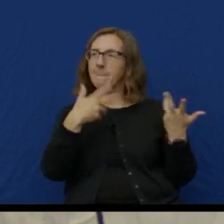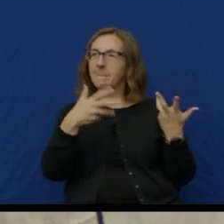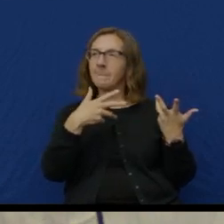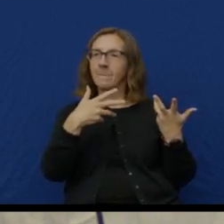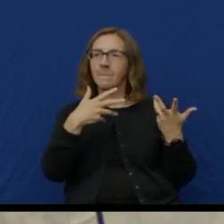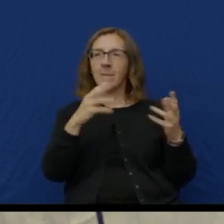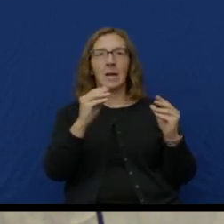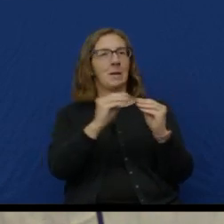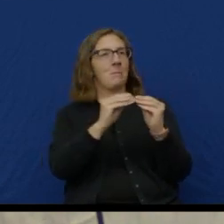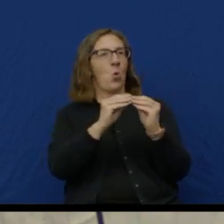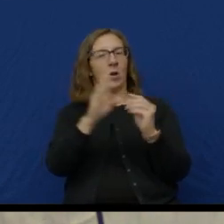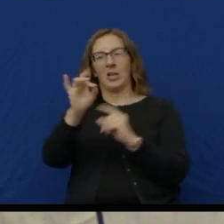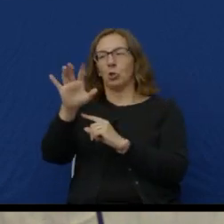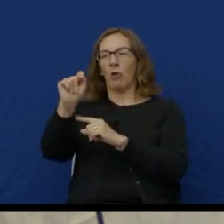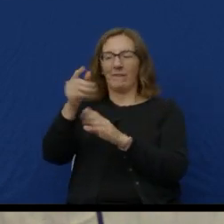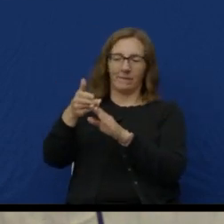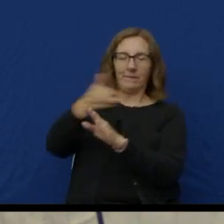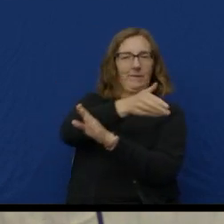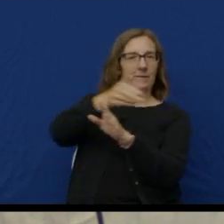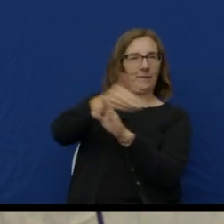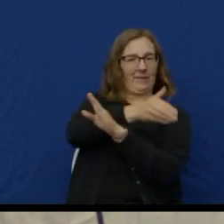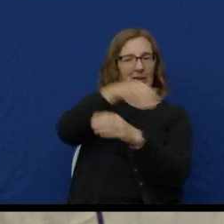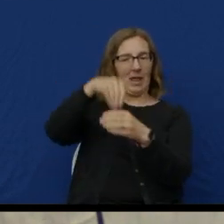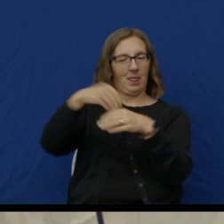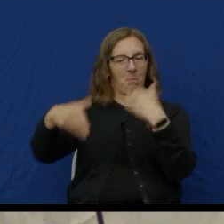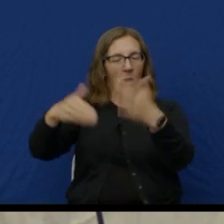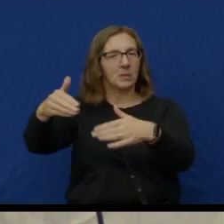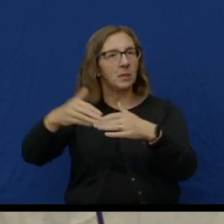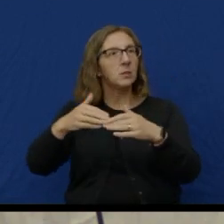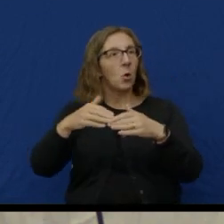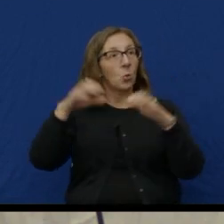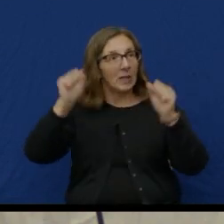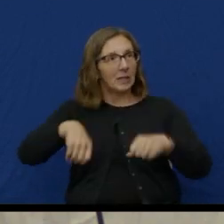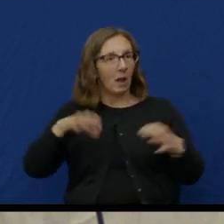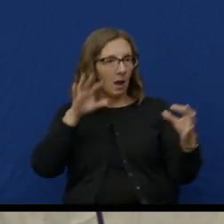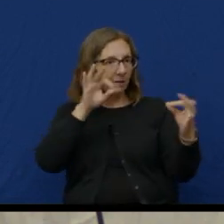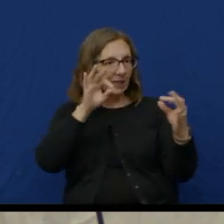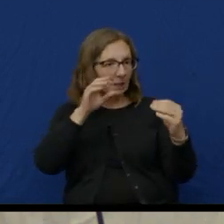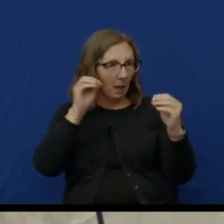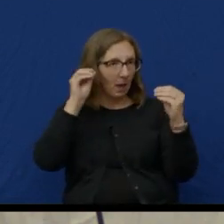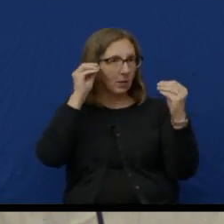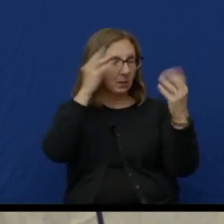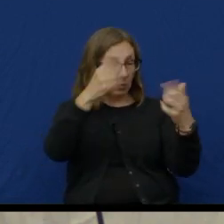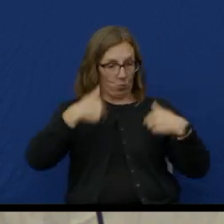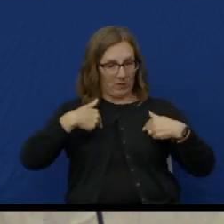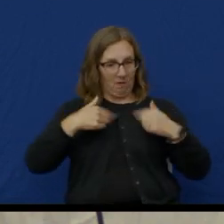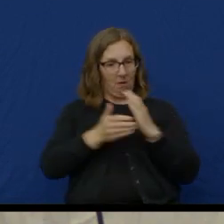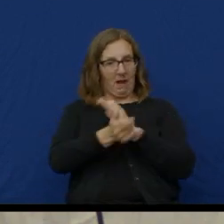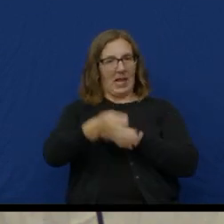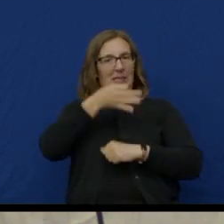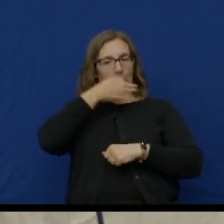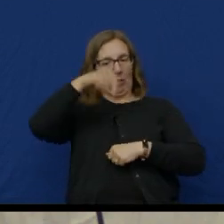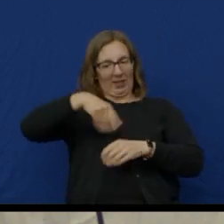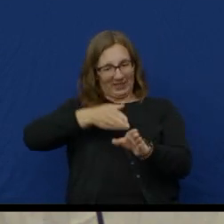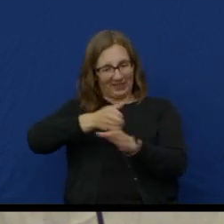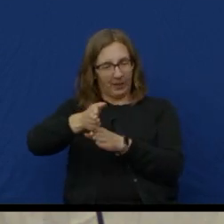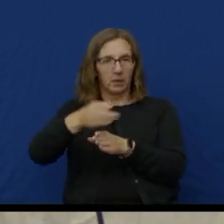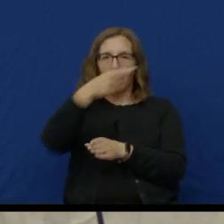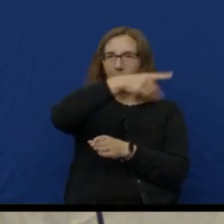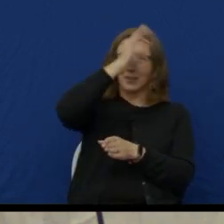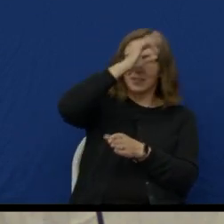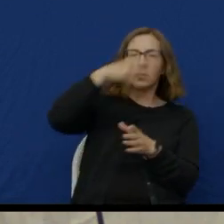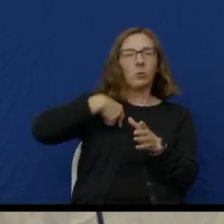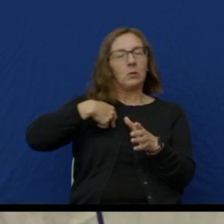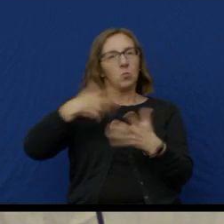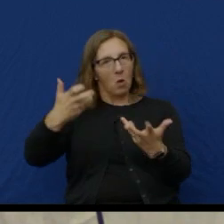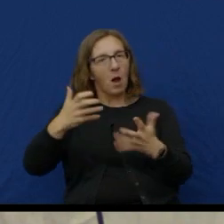drafts earlier in the process so that we can provide feedback as the subject matter experts in all these different areas related to